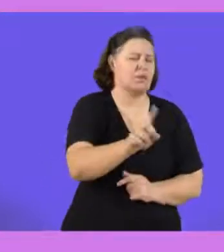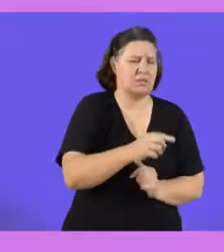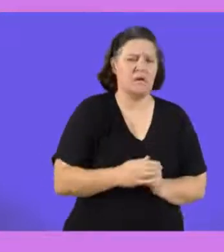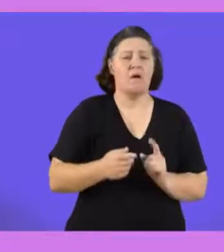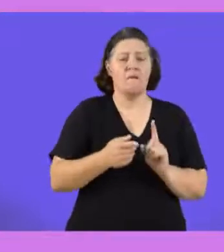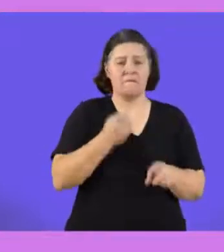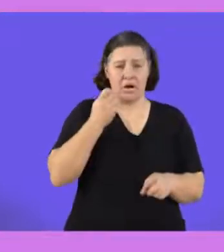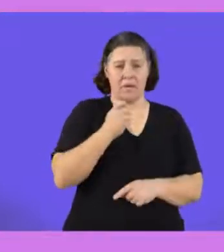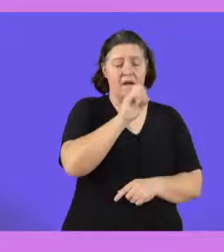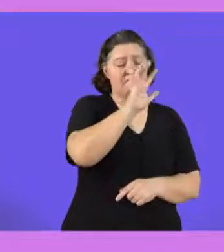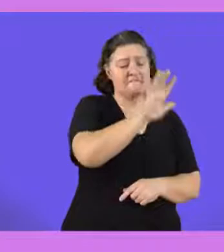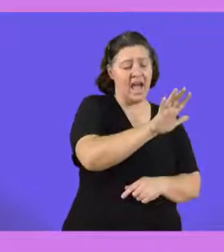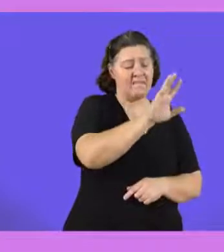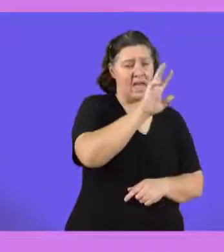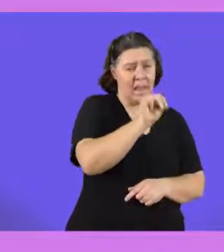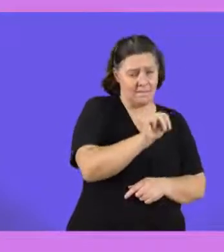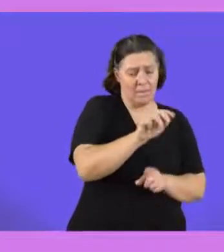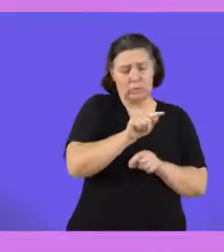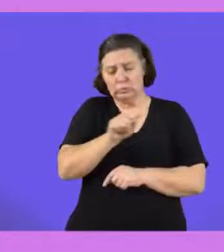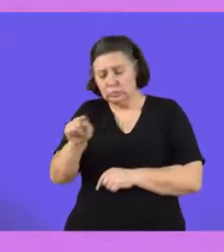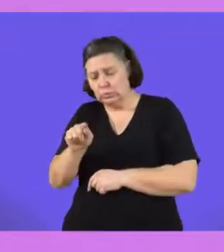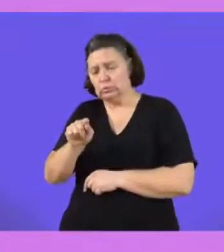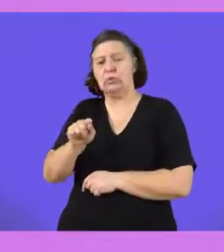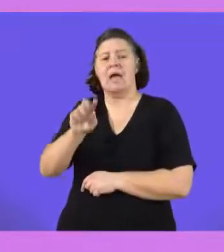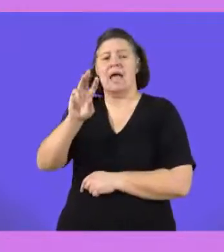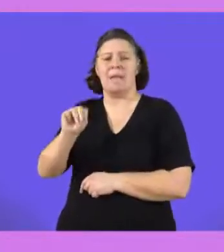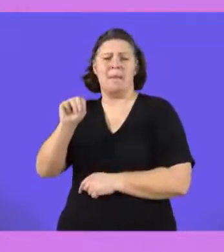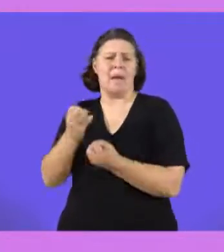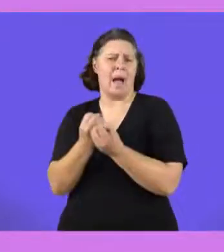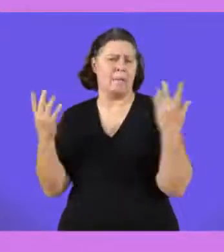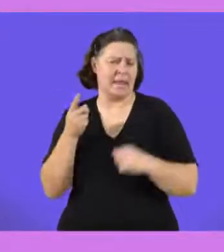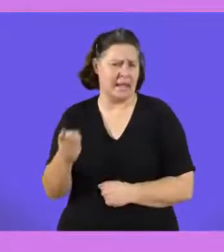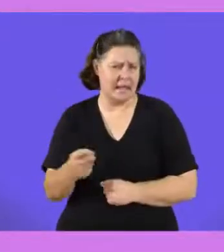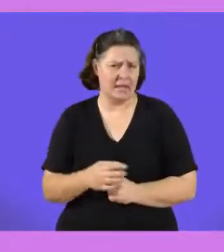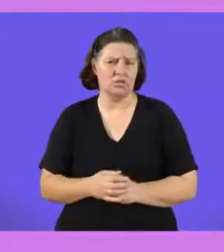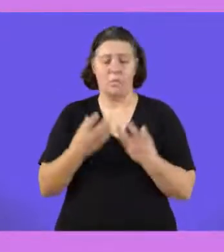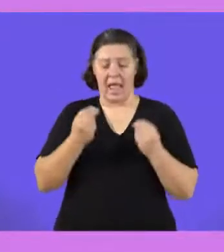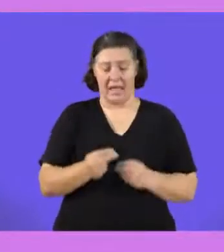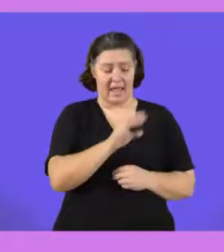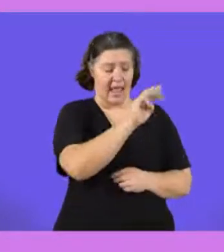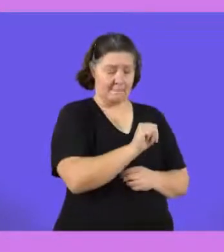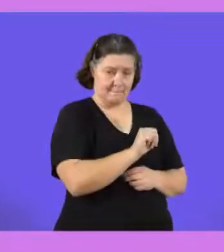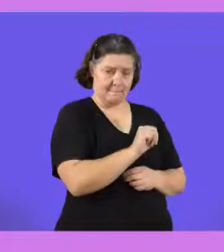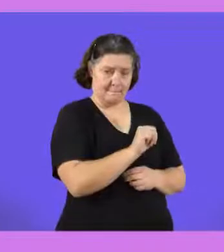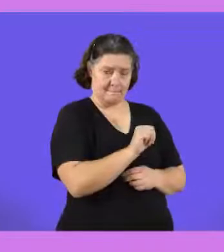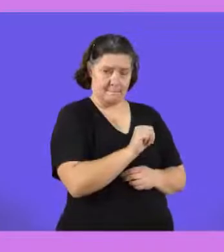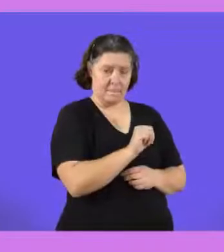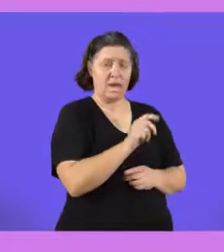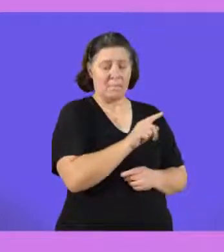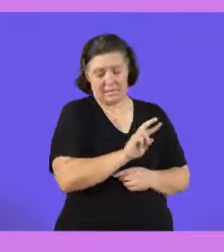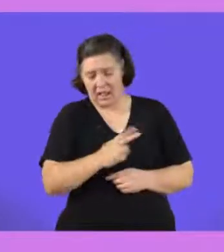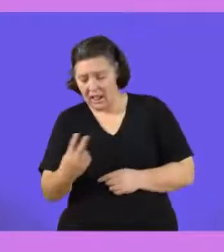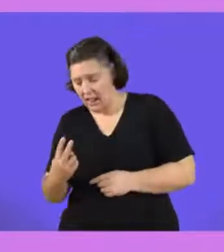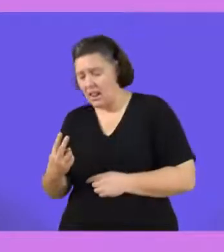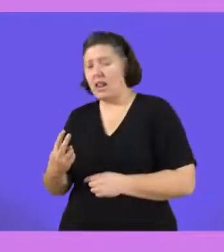we have to convert. I want you to convert 5 meters into millimeters. Now, let's move to our right-hand side. So I have meters,